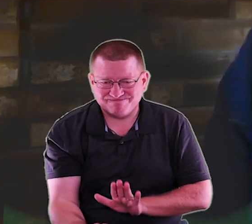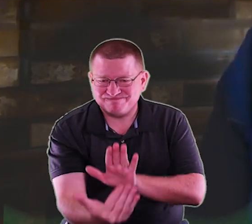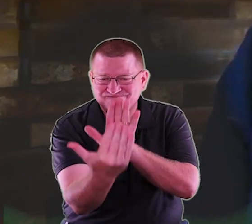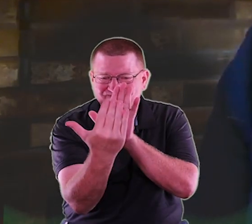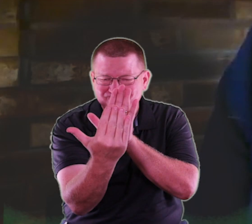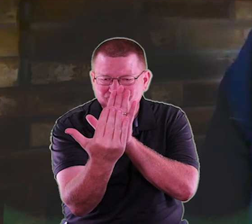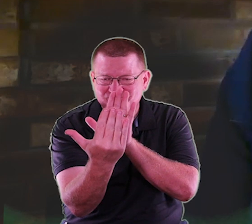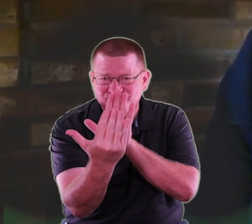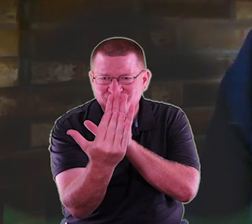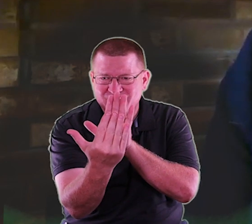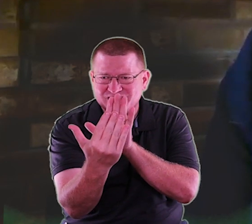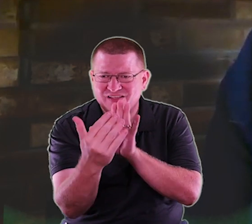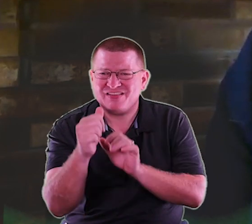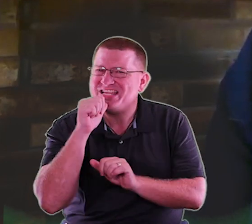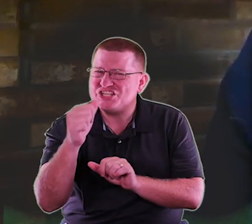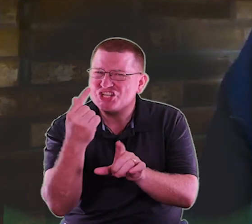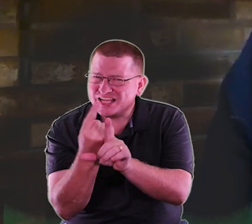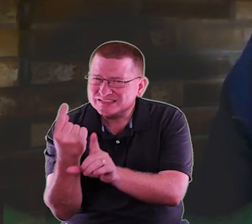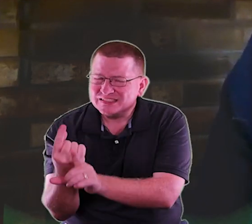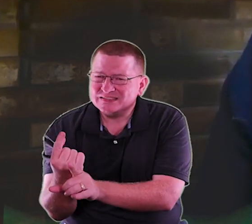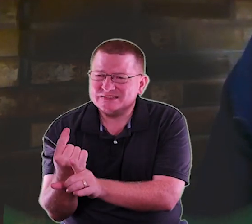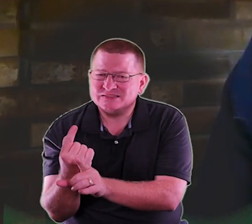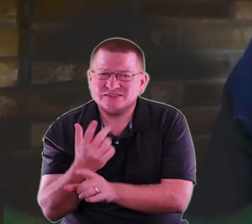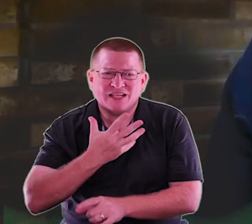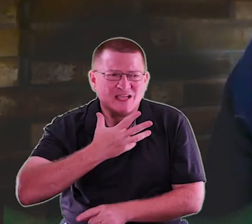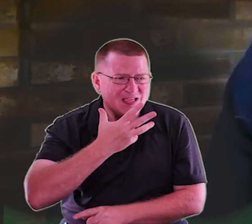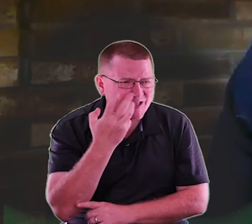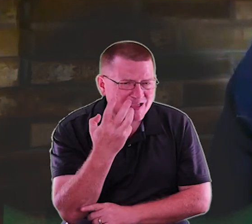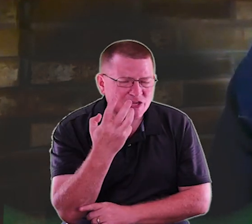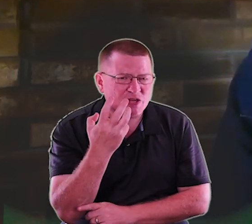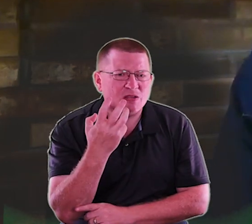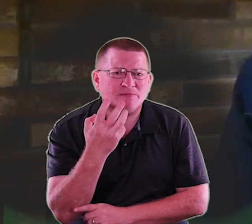racial injustice, anger